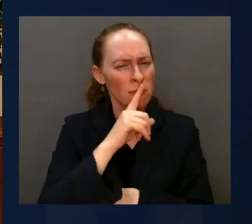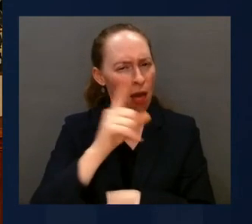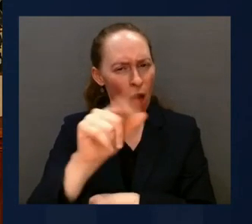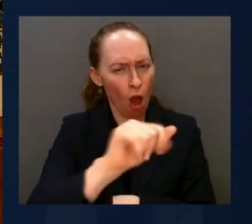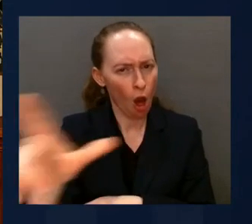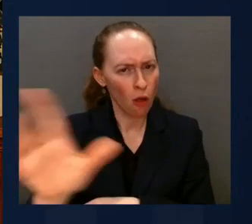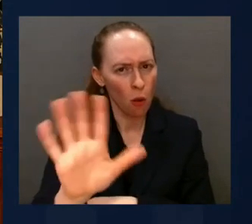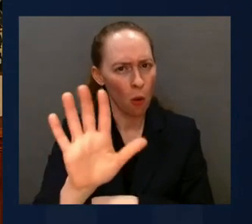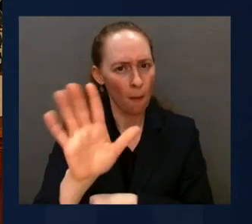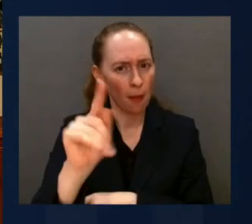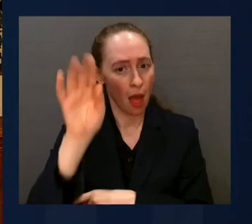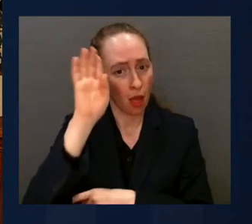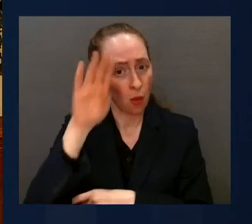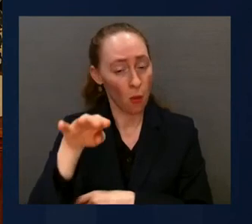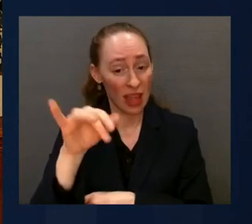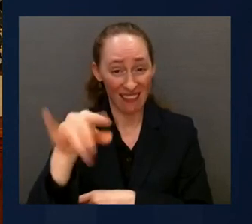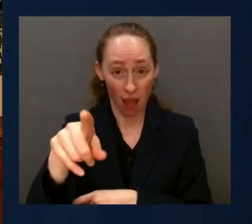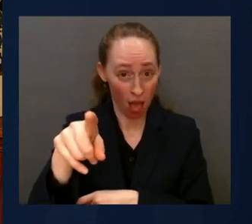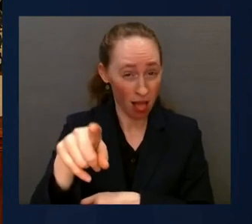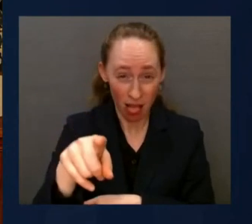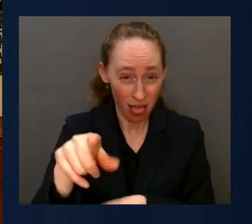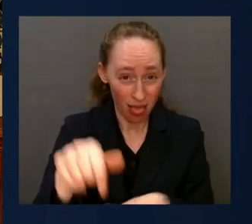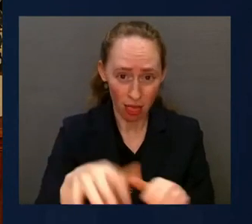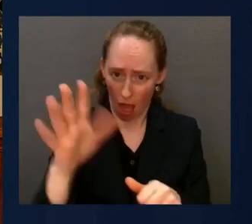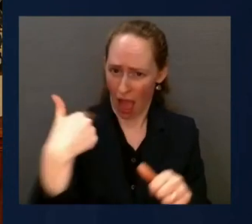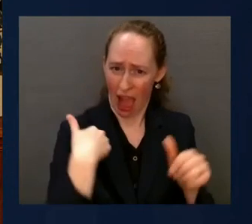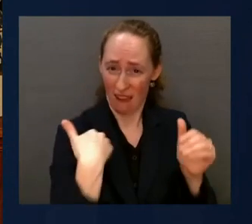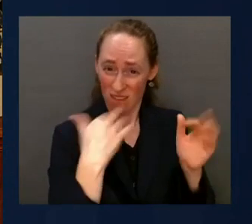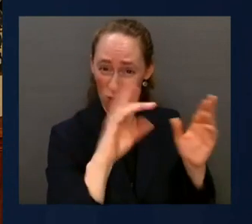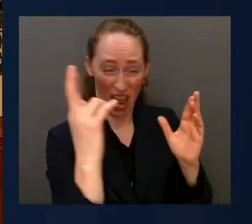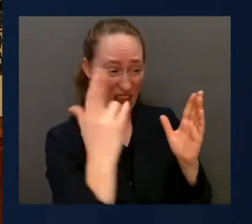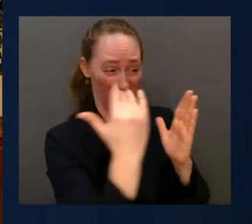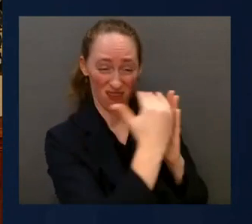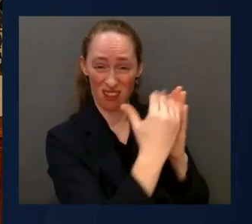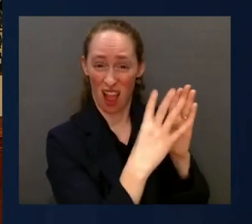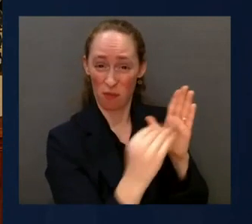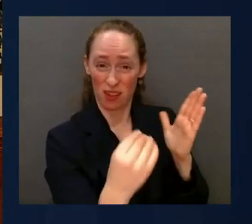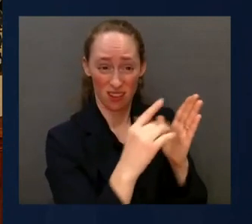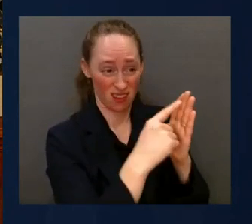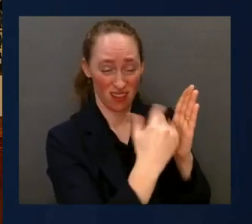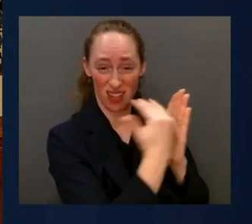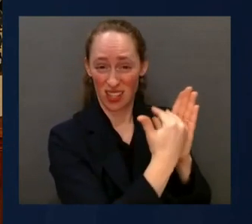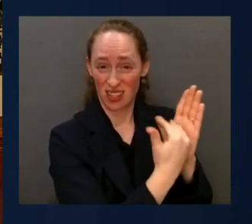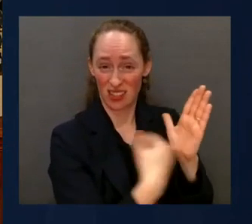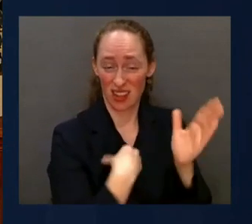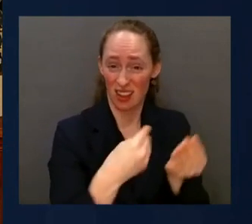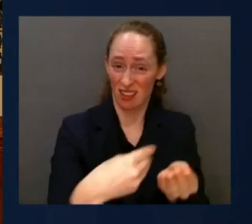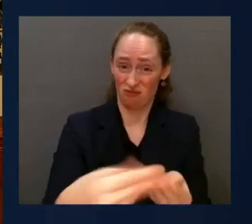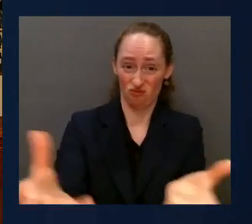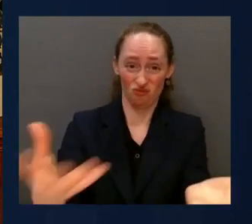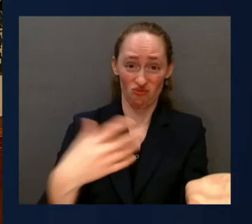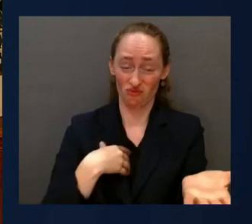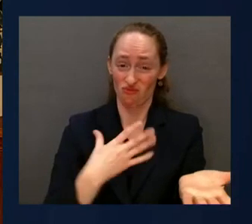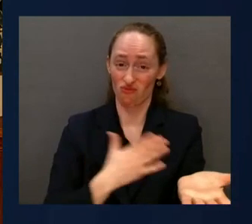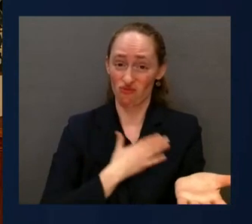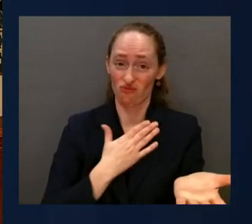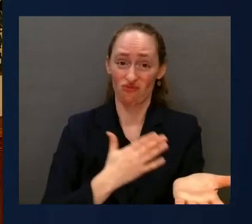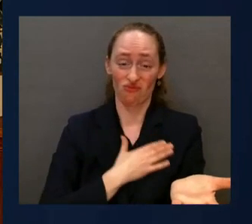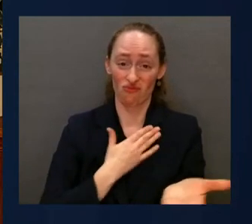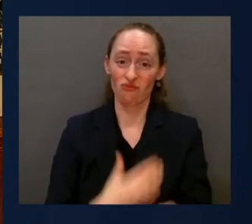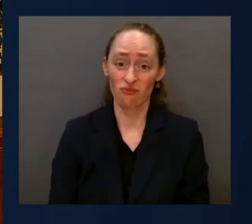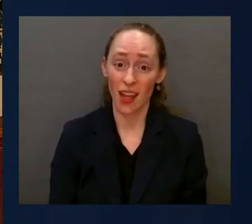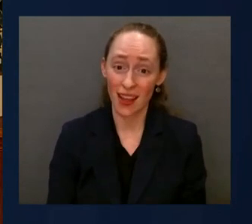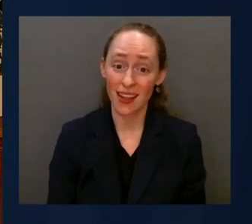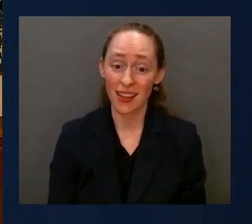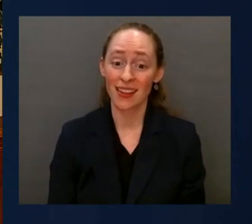I'll give you a copy of the proposal. That means Congress doesn't vote. Well, I'm glad to see you. No, I